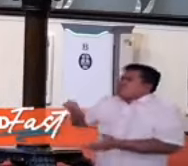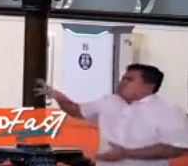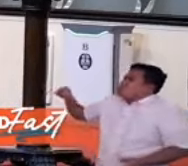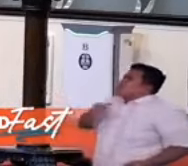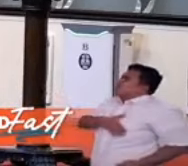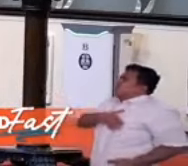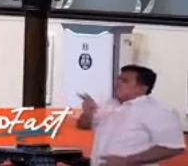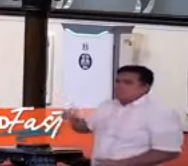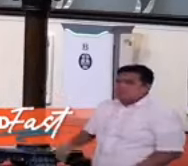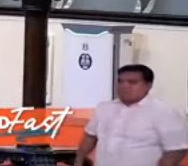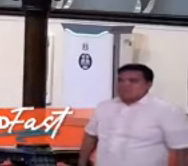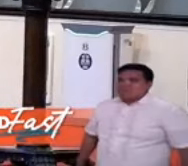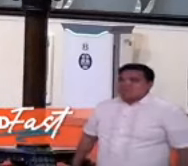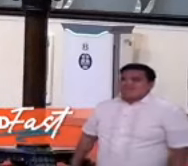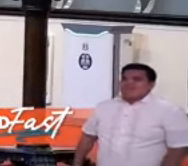Naguba.